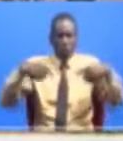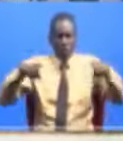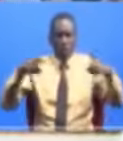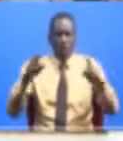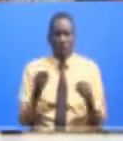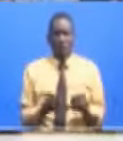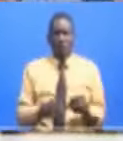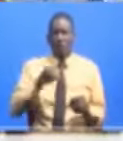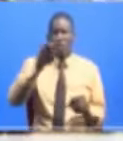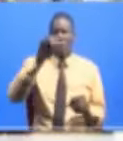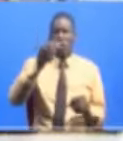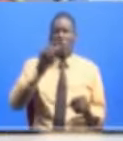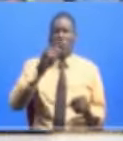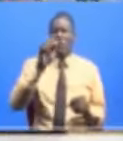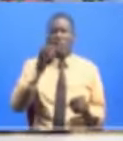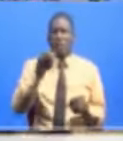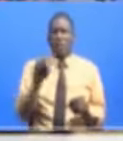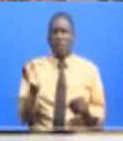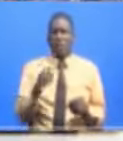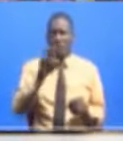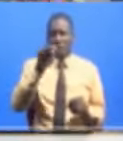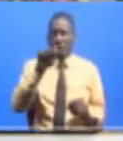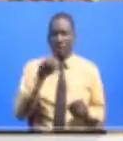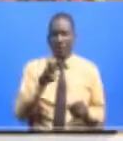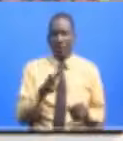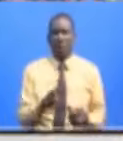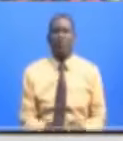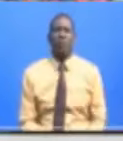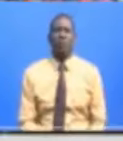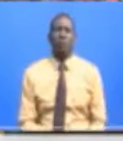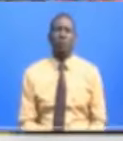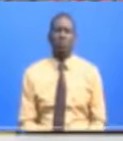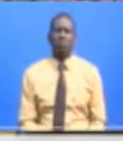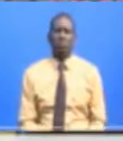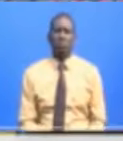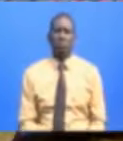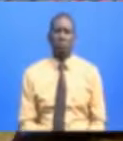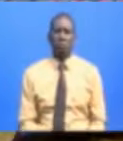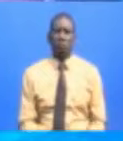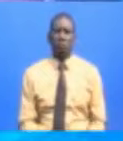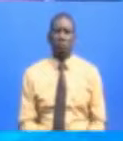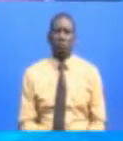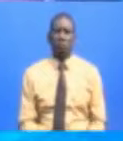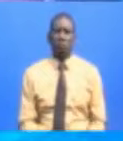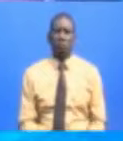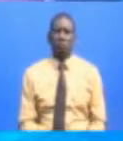Martin Mwangi, NTV.